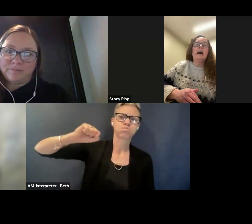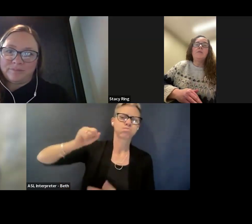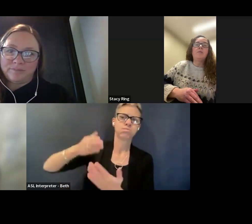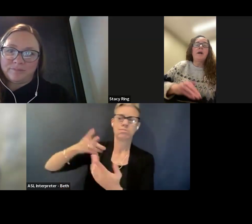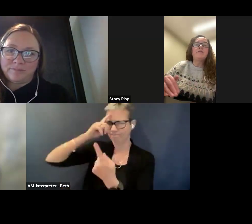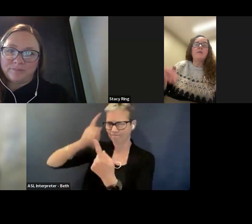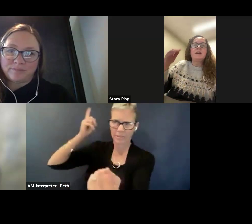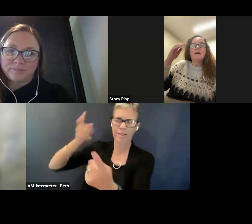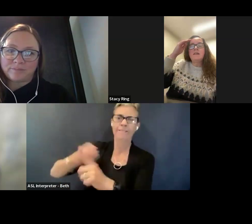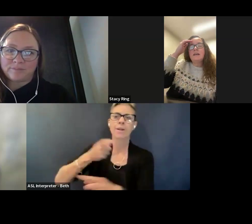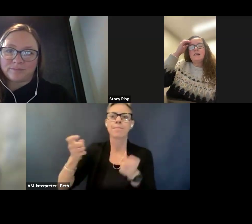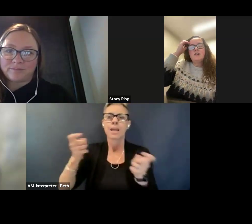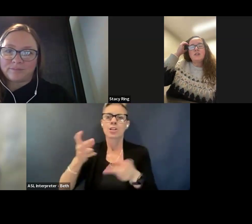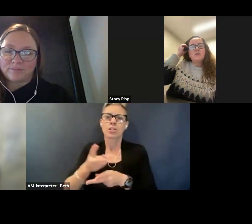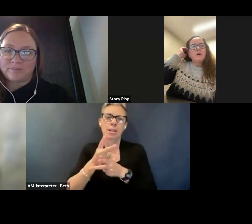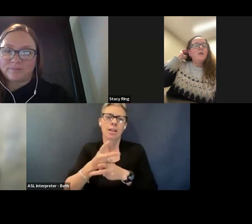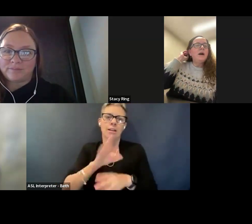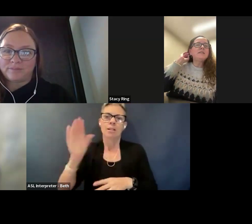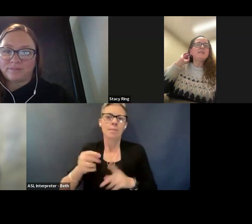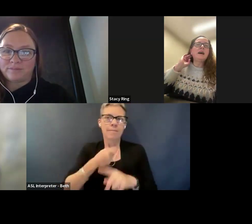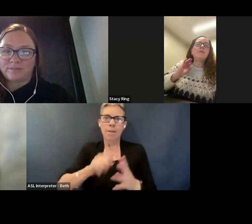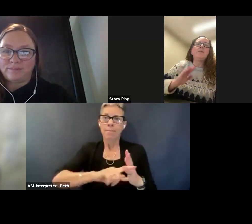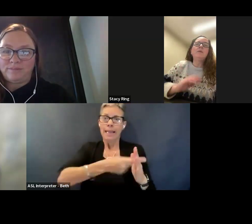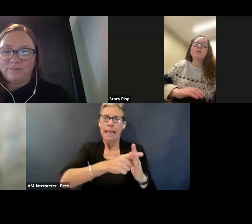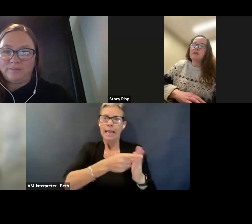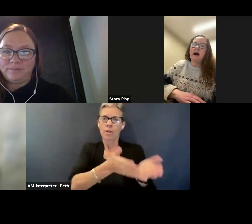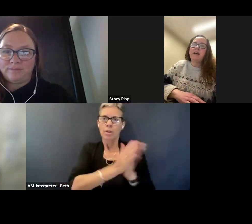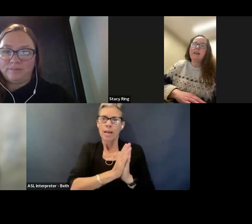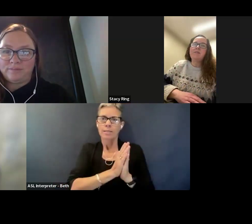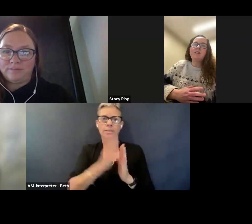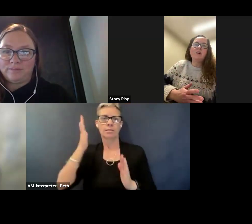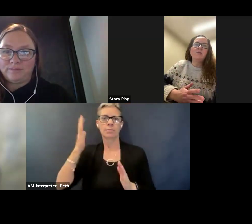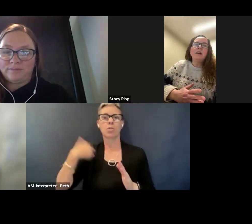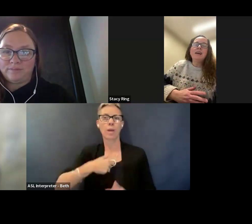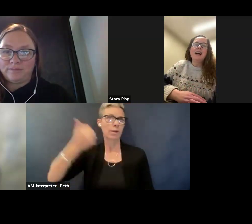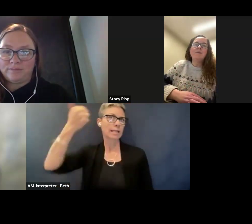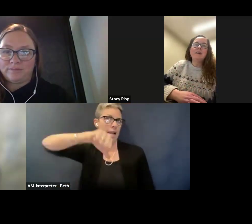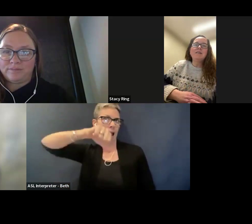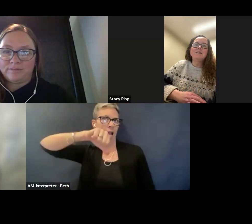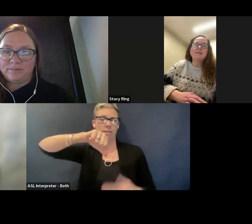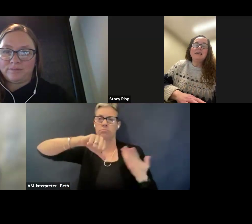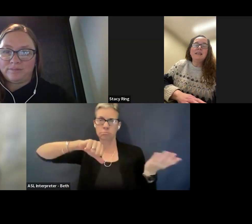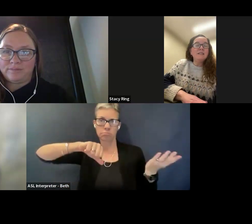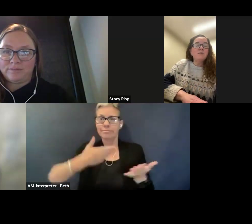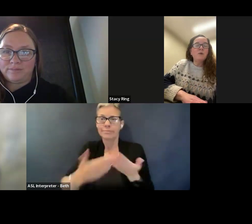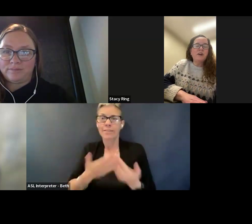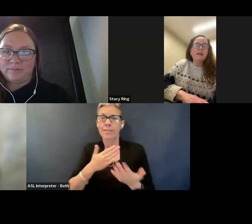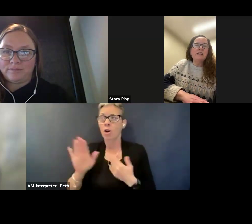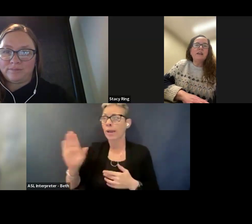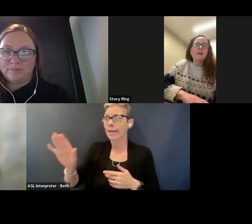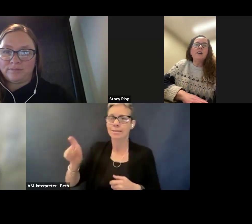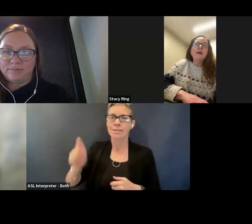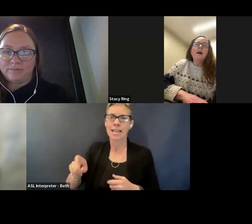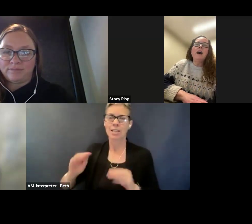company right from the initial request. We were denied, even though his needs were